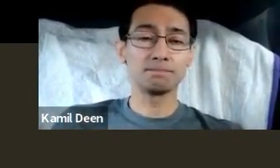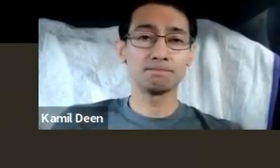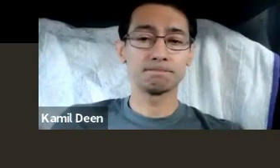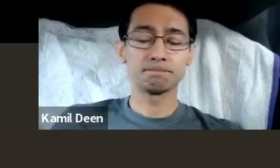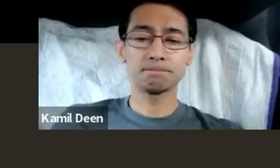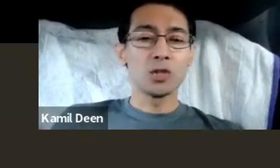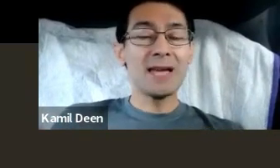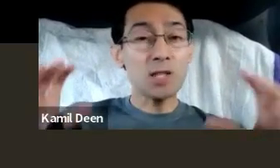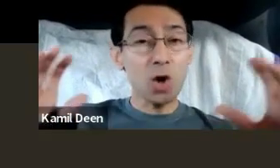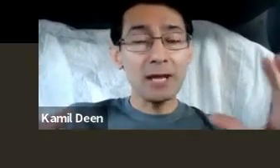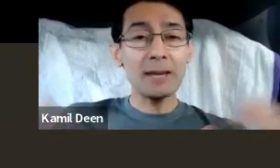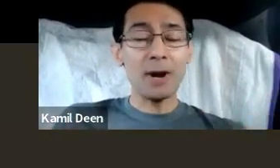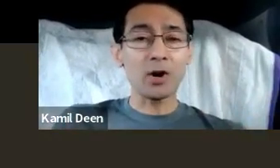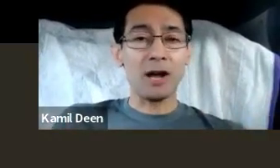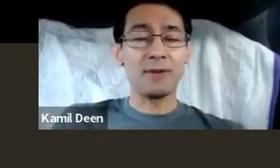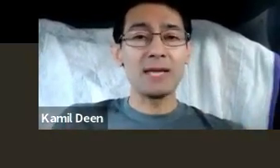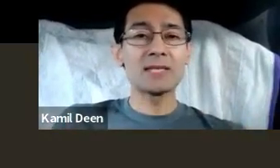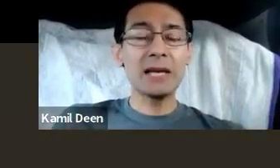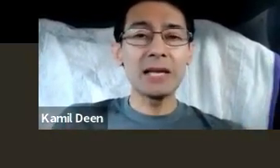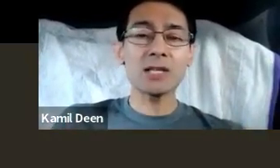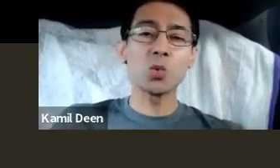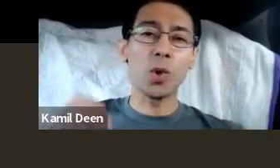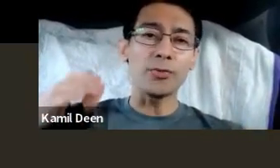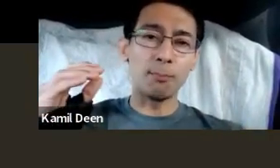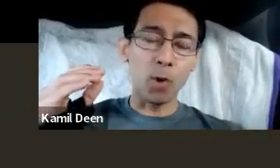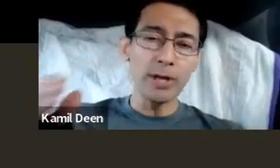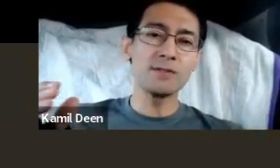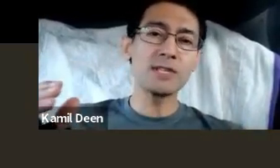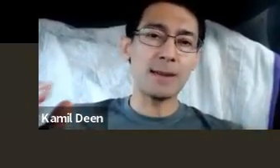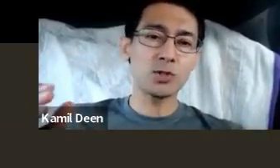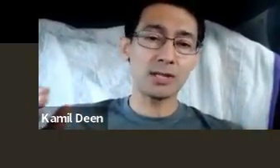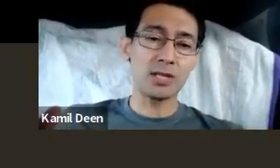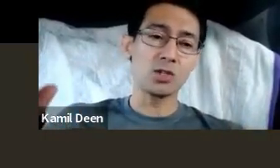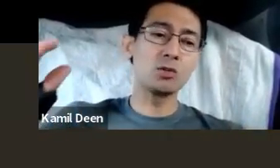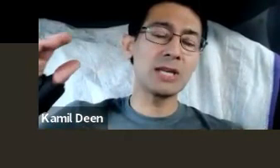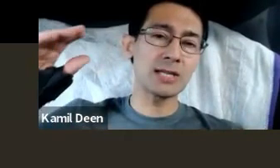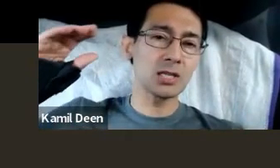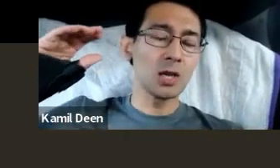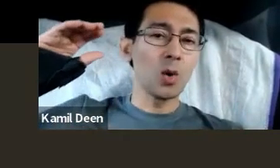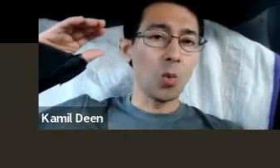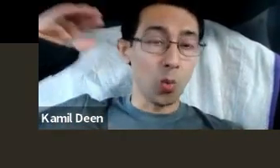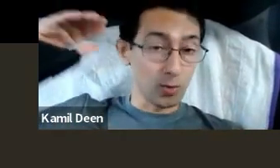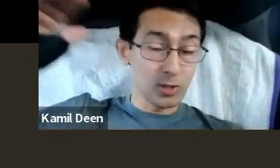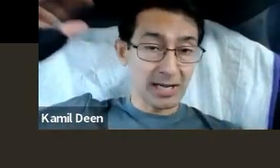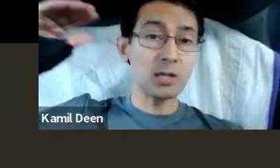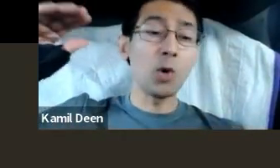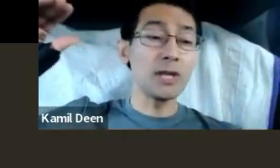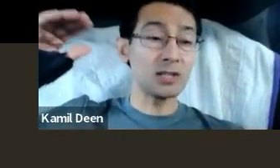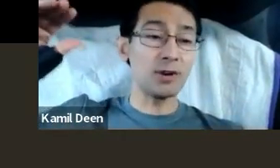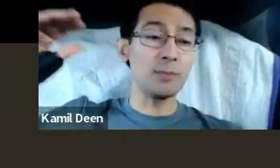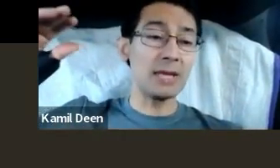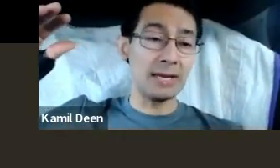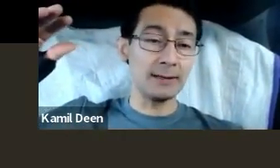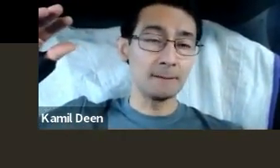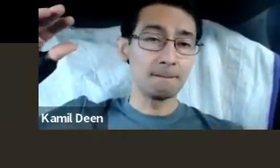study. So that's the opening paragraph. It's telling us what the point of this abstract is. So you tell us the point